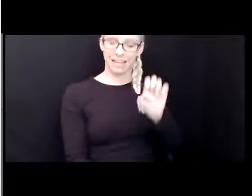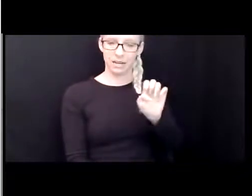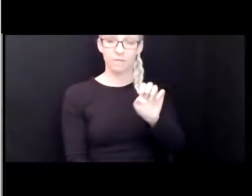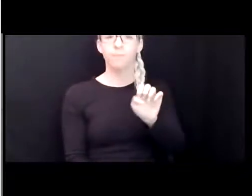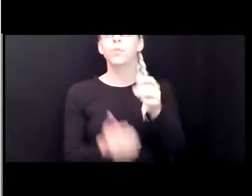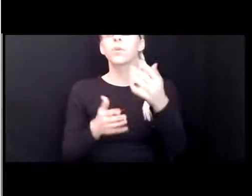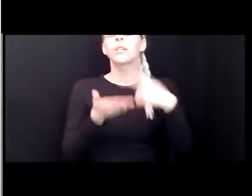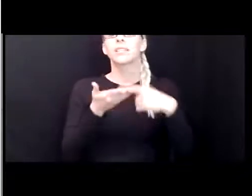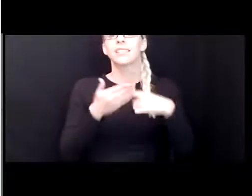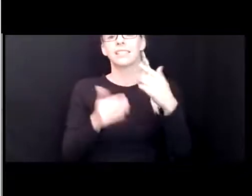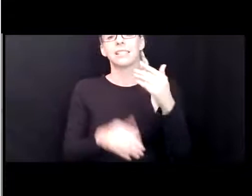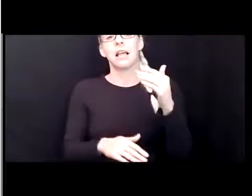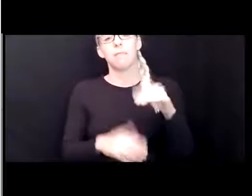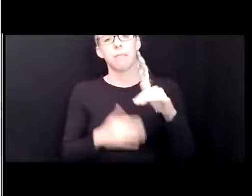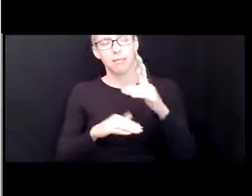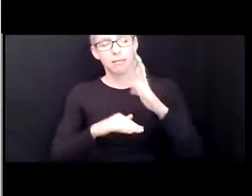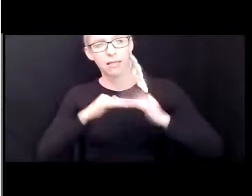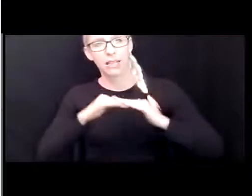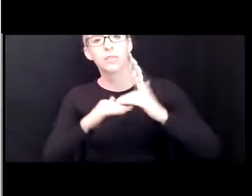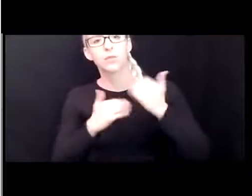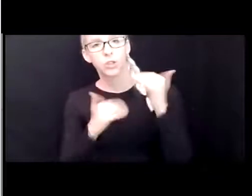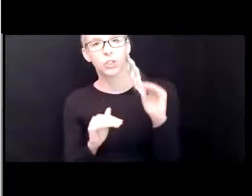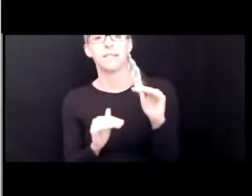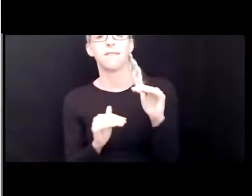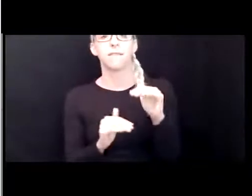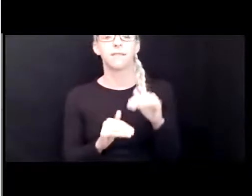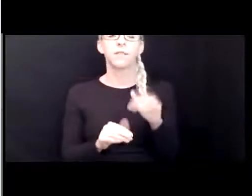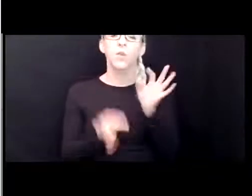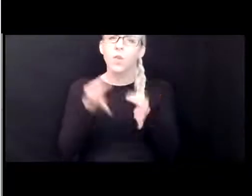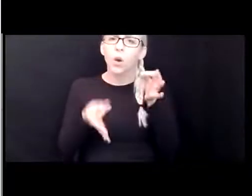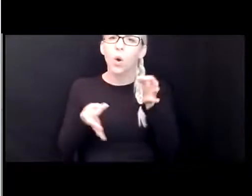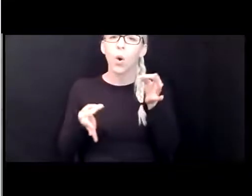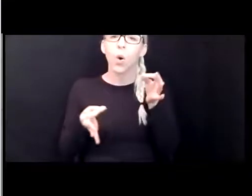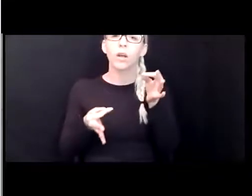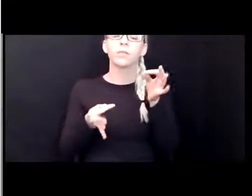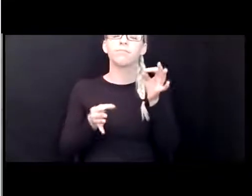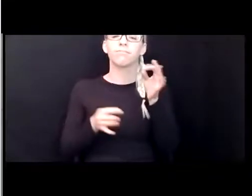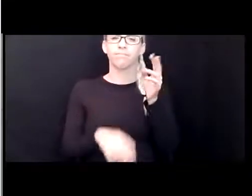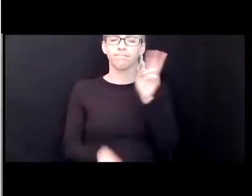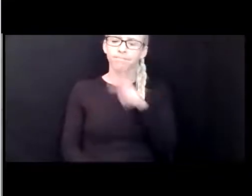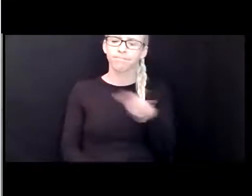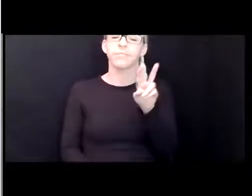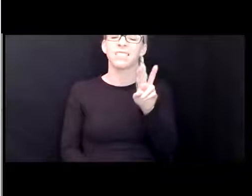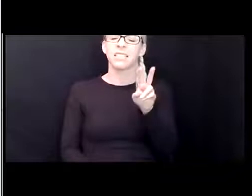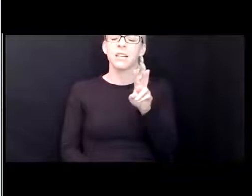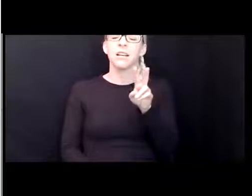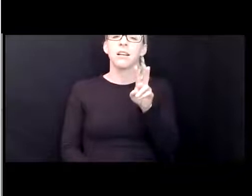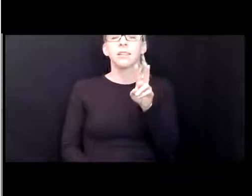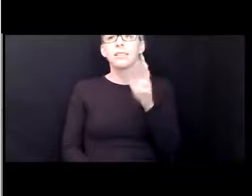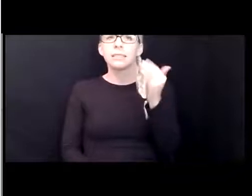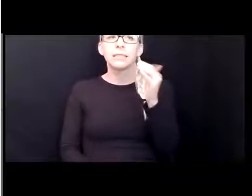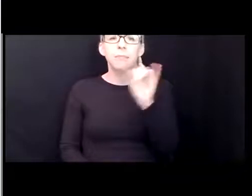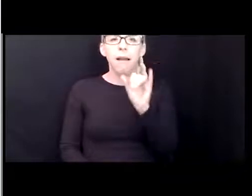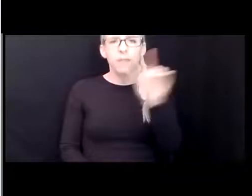to guardianship in just a second. But otherwise, the court has to, look at, is this truly the only option we have? Have we